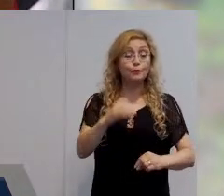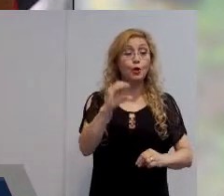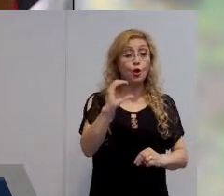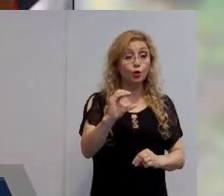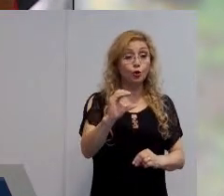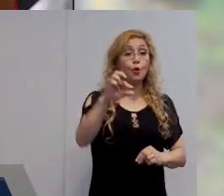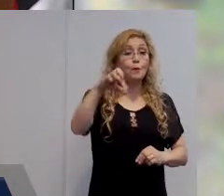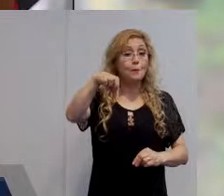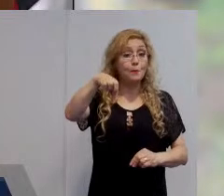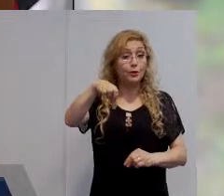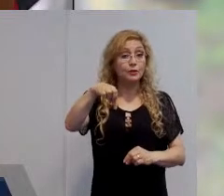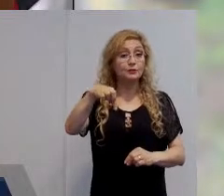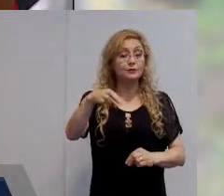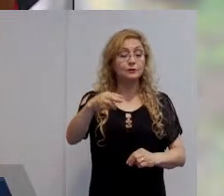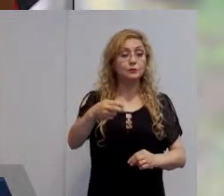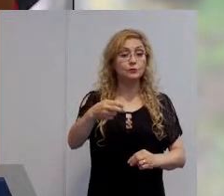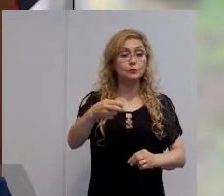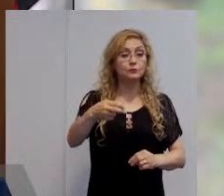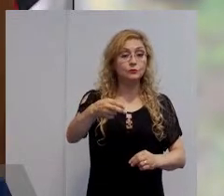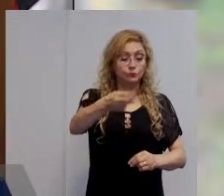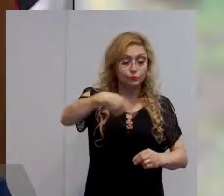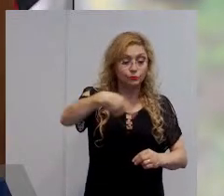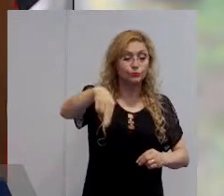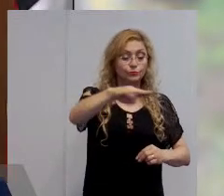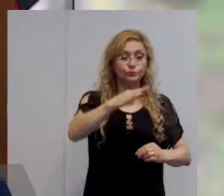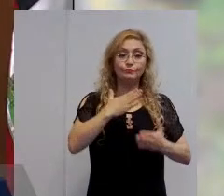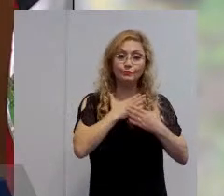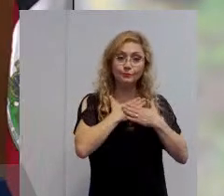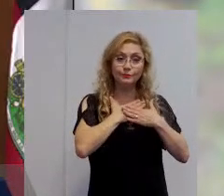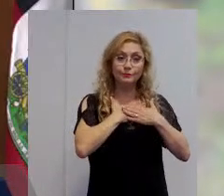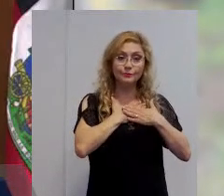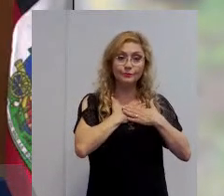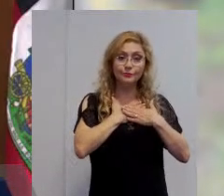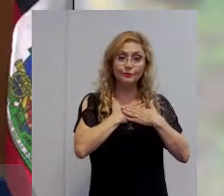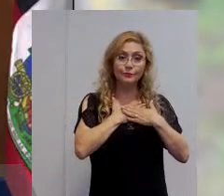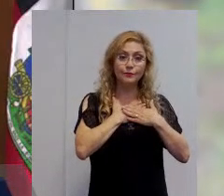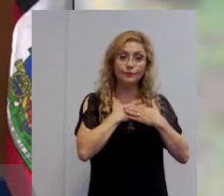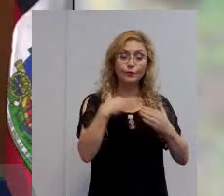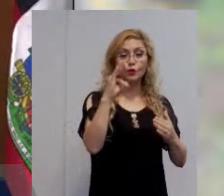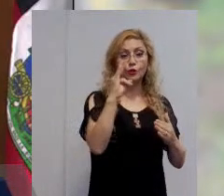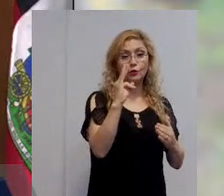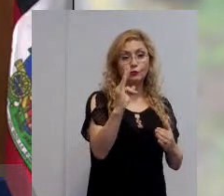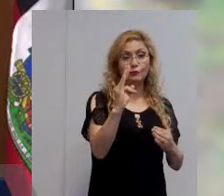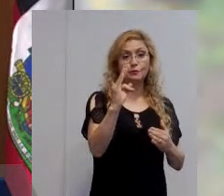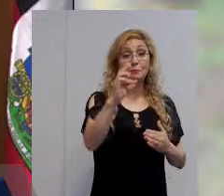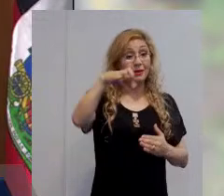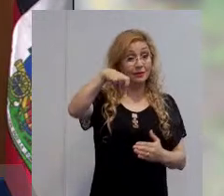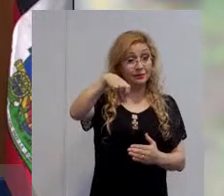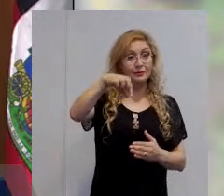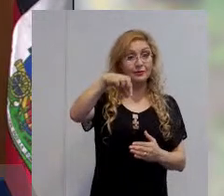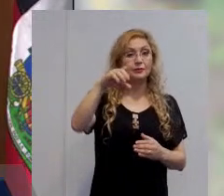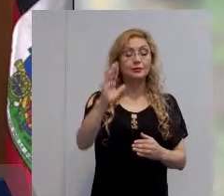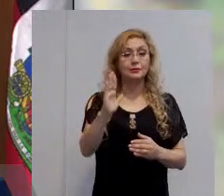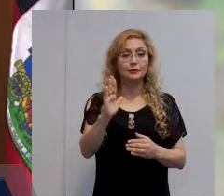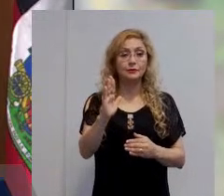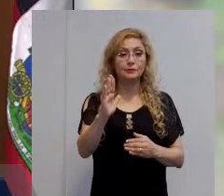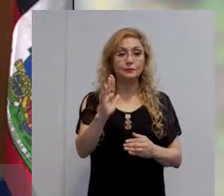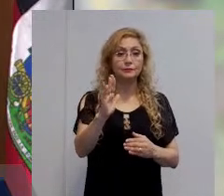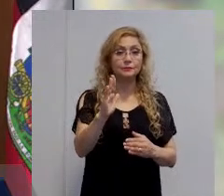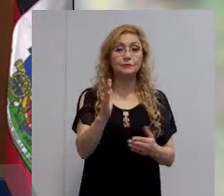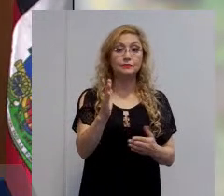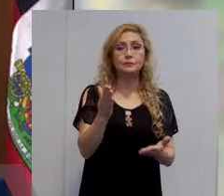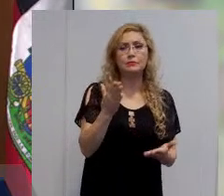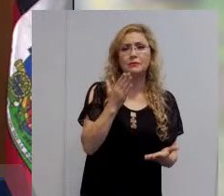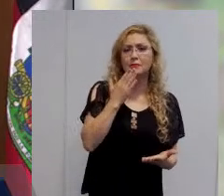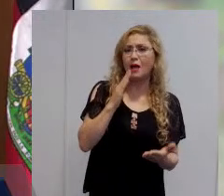fertilizer, the nitrogen fertilizers and potash fertilizers. We also have phosphate fertilizers,